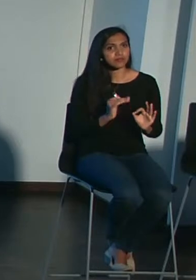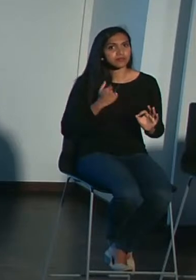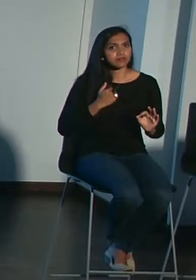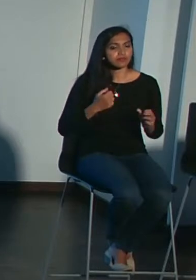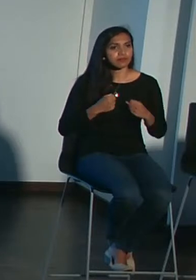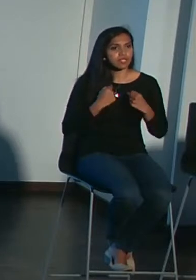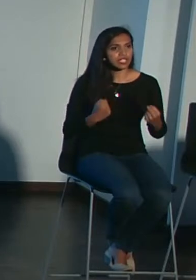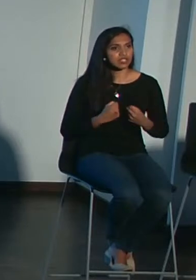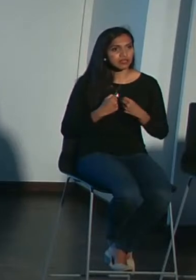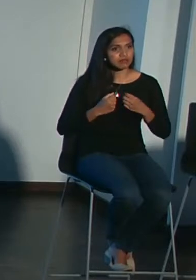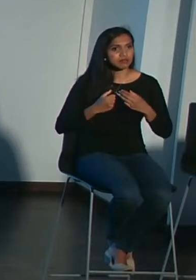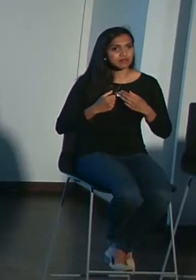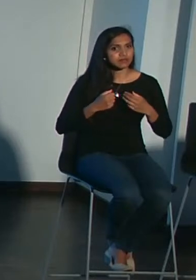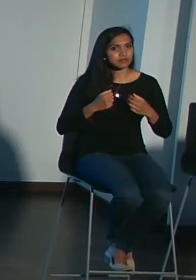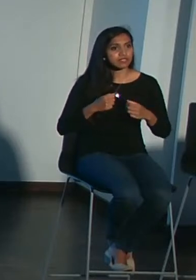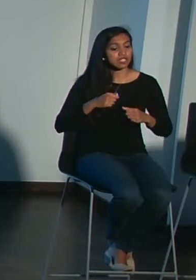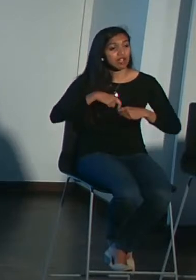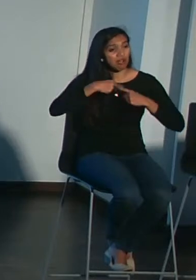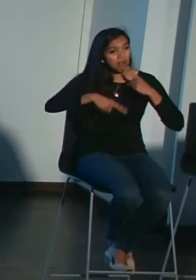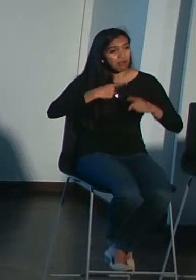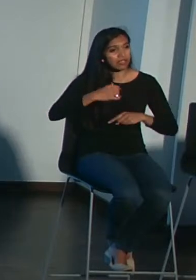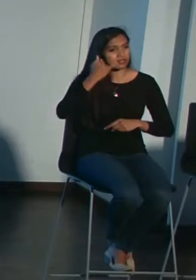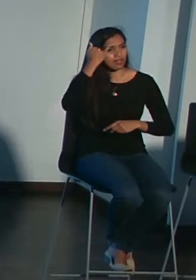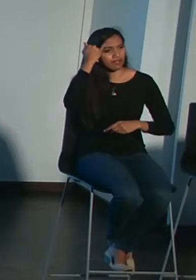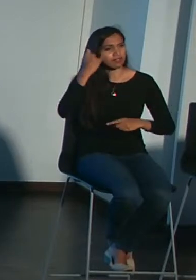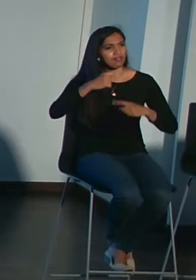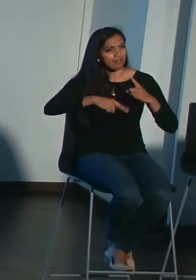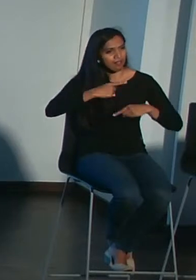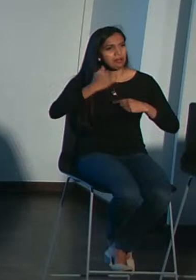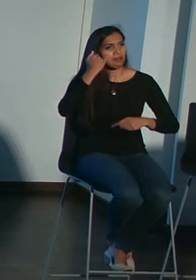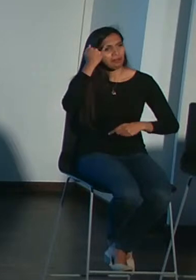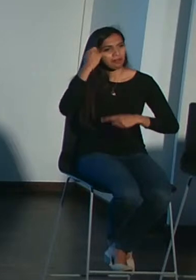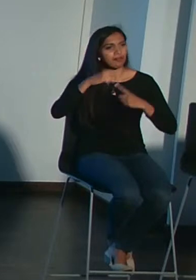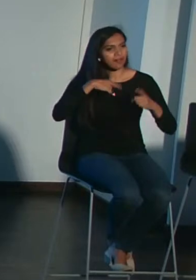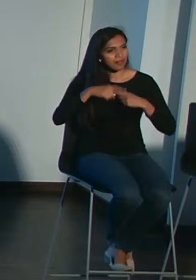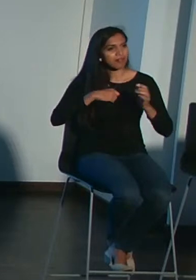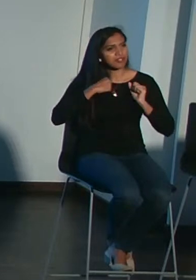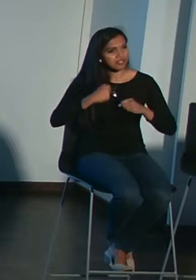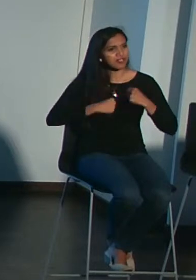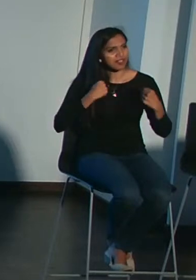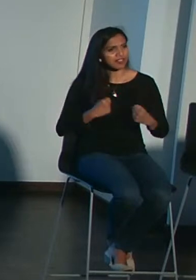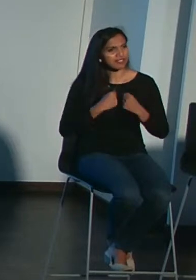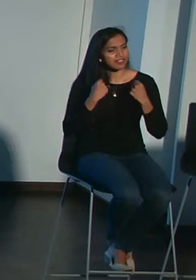constantly, come up with stuff in a way where and then I'm like, okay,